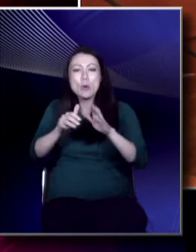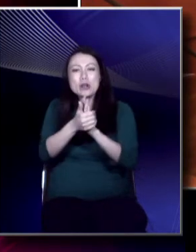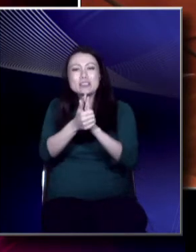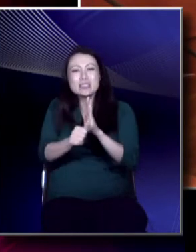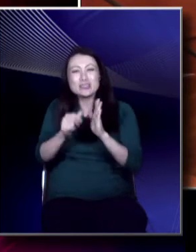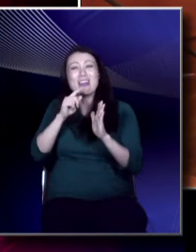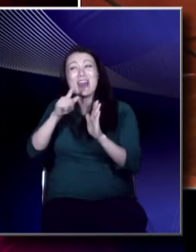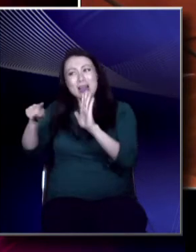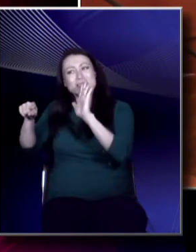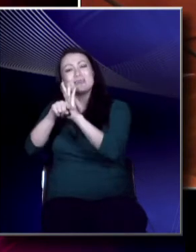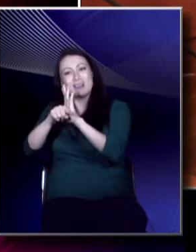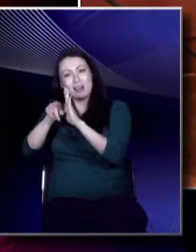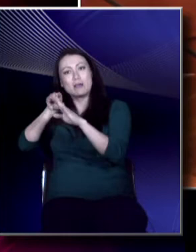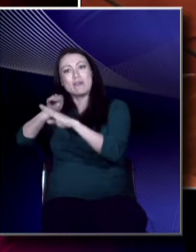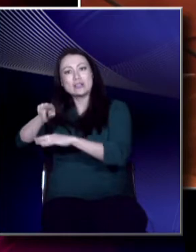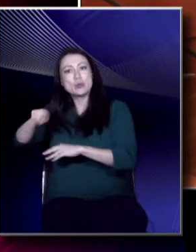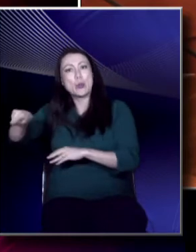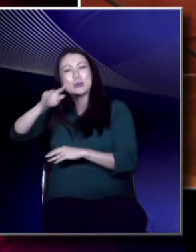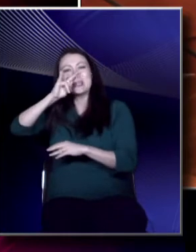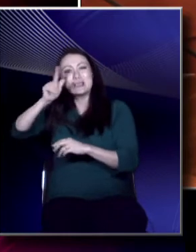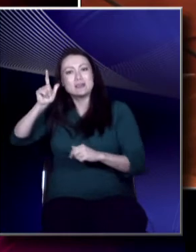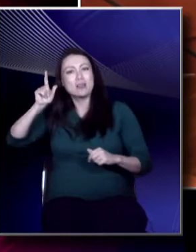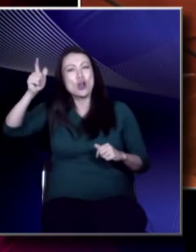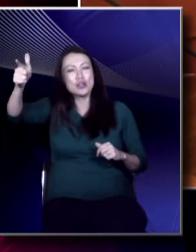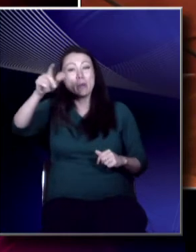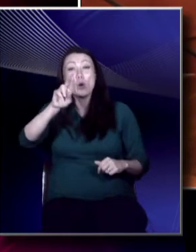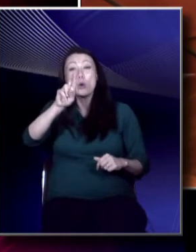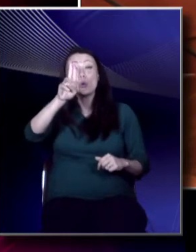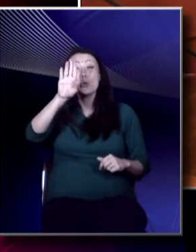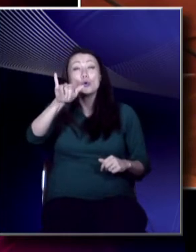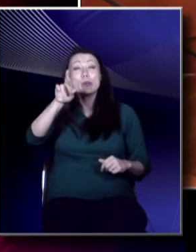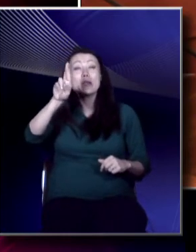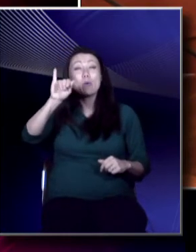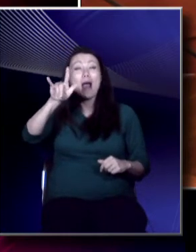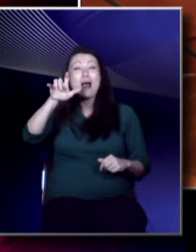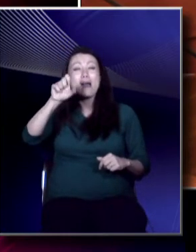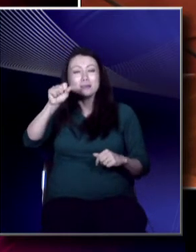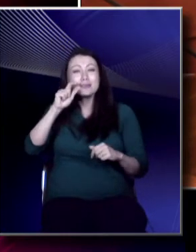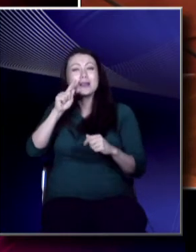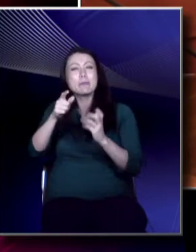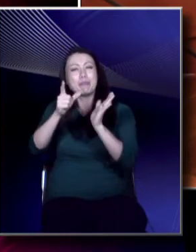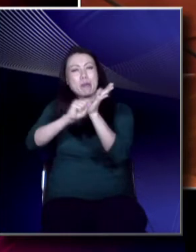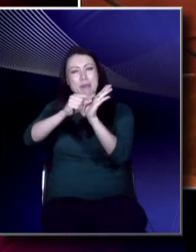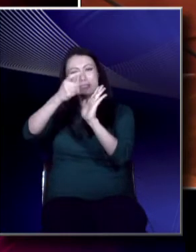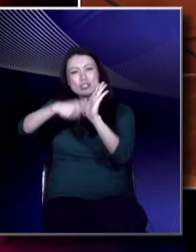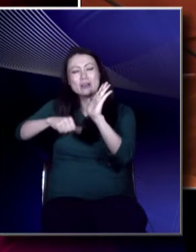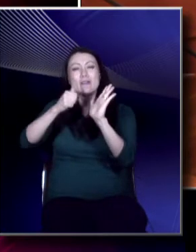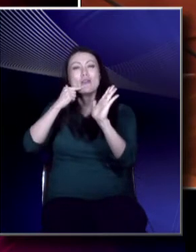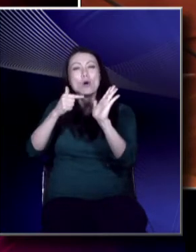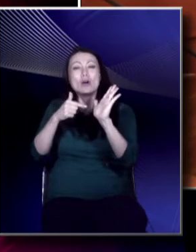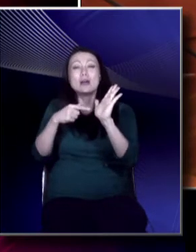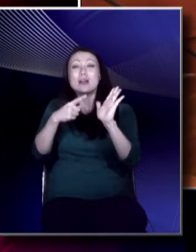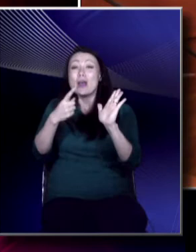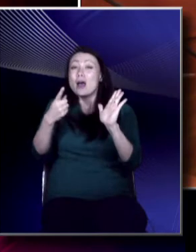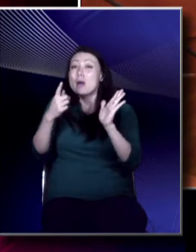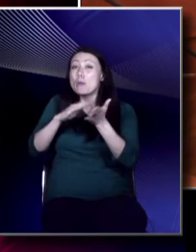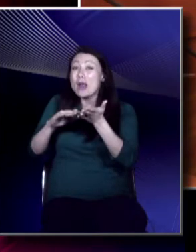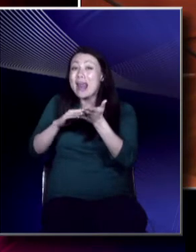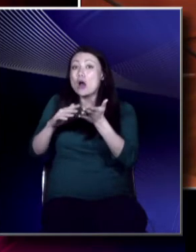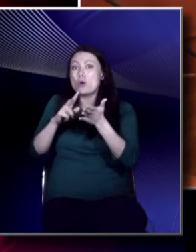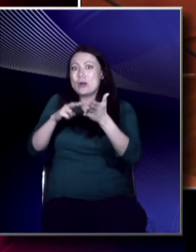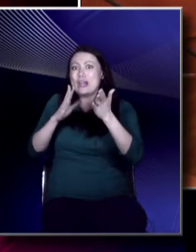students' long-term potential. Ruby Riles published a paper in the Journal of Visual Impairment and Blindness that showed Braille readers